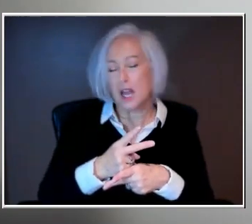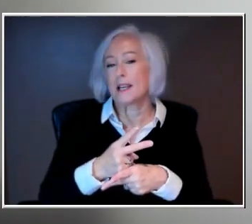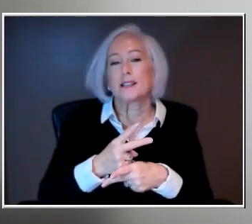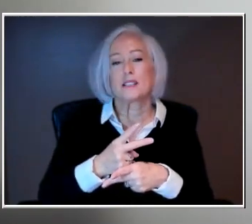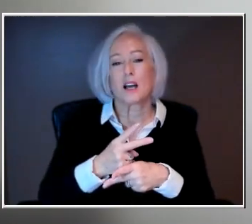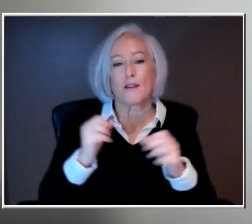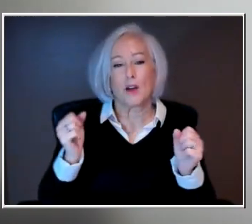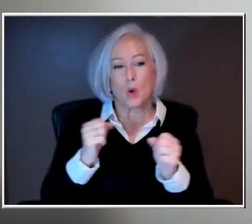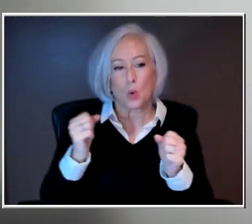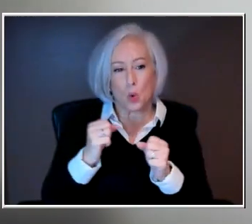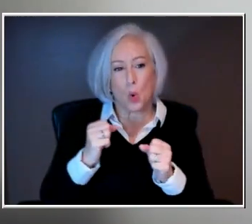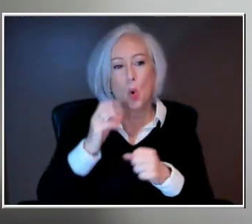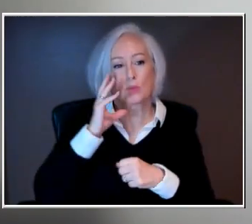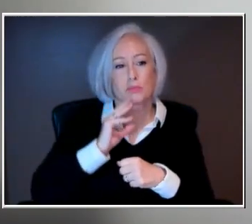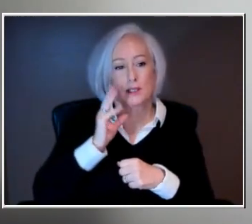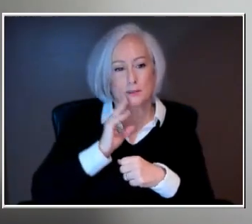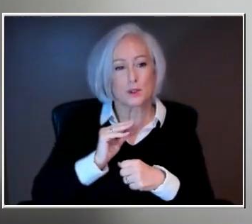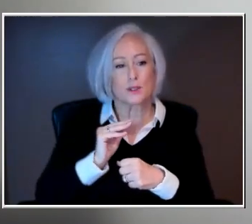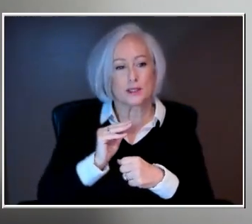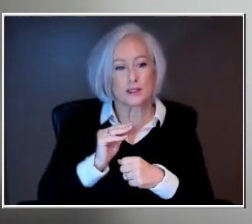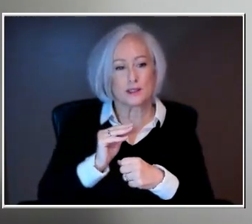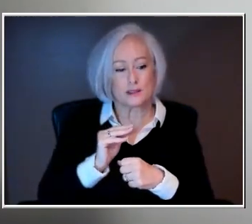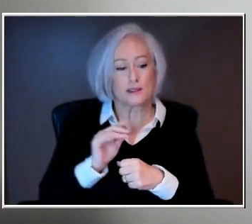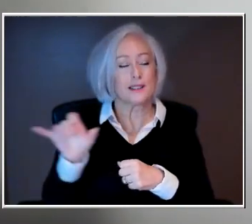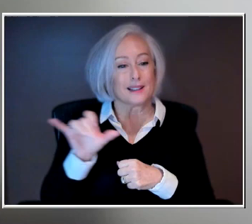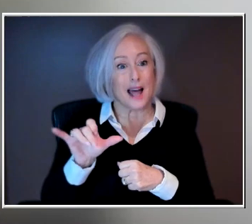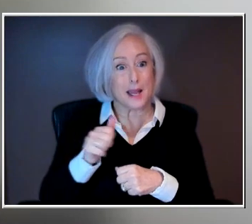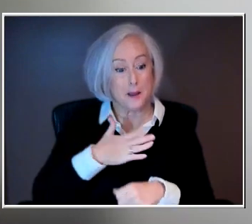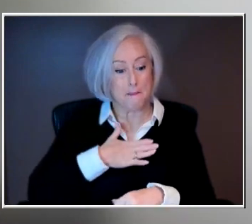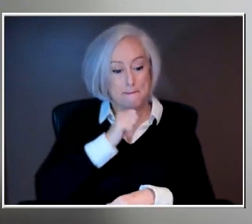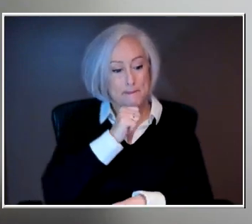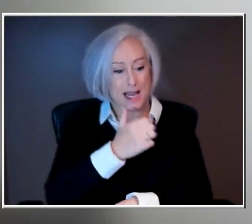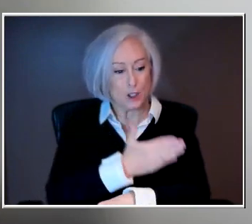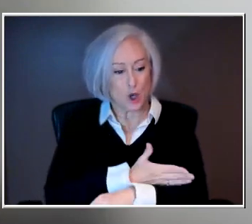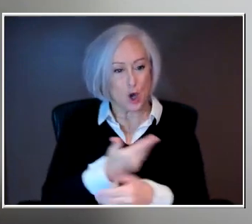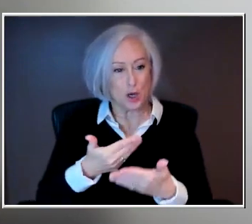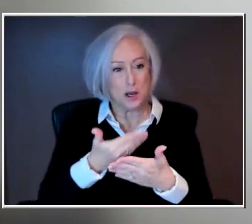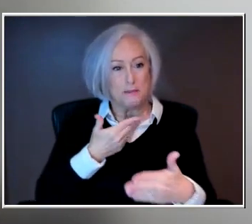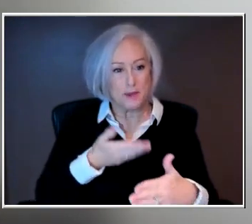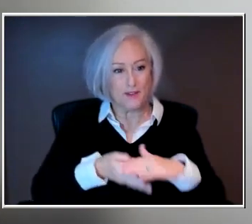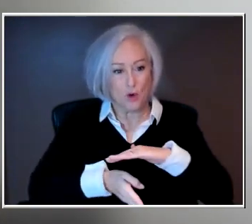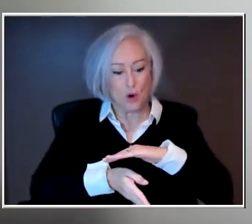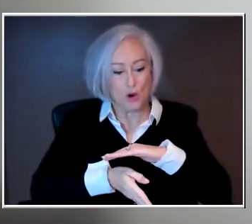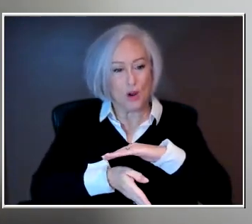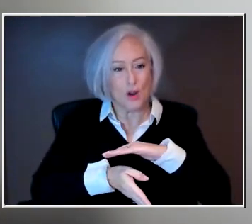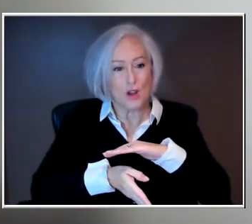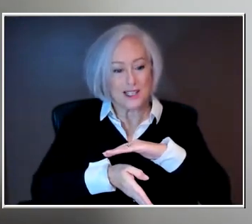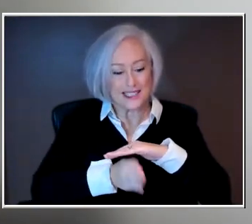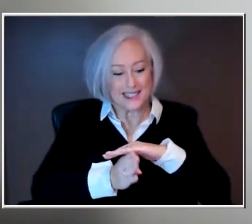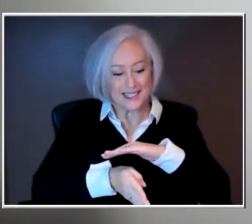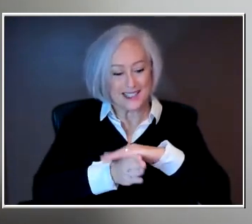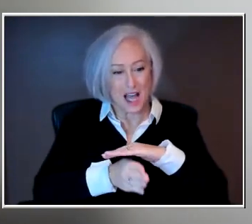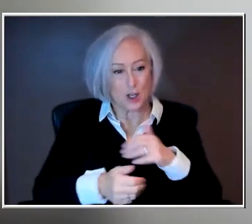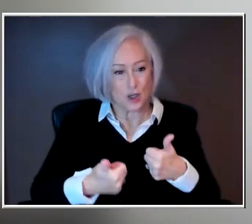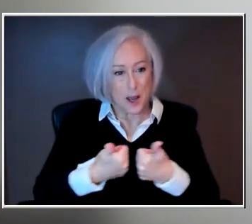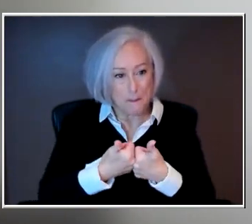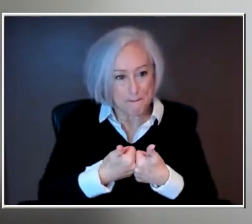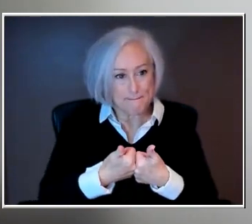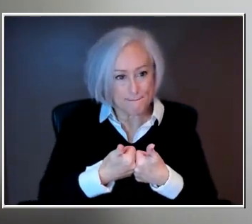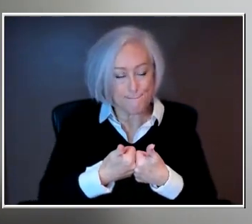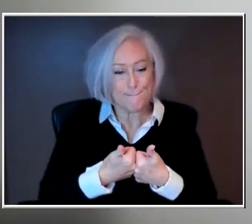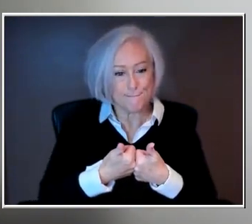my daughter, before soccer matches, she was hitting inhalers prior to going out there because she just